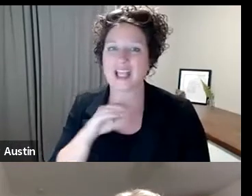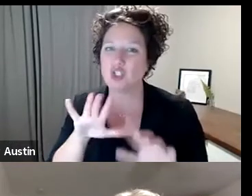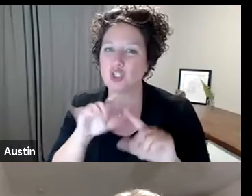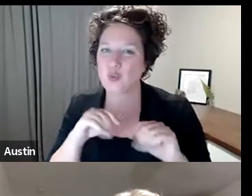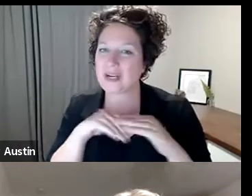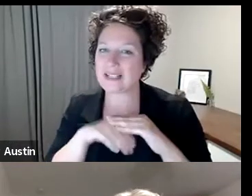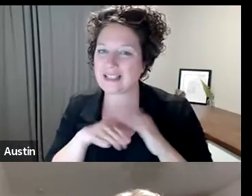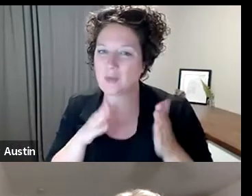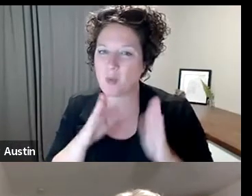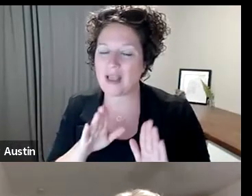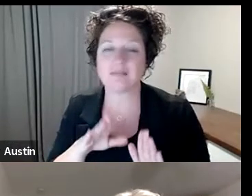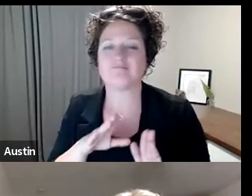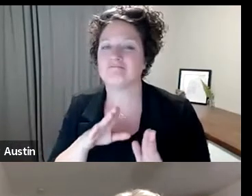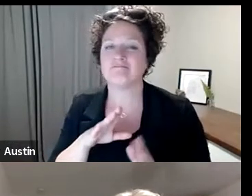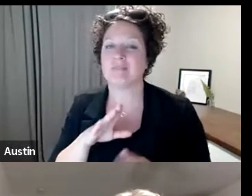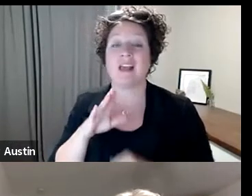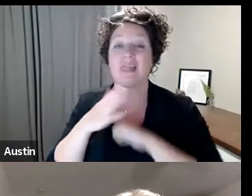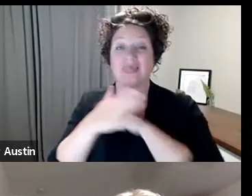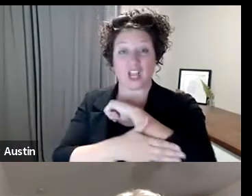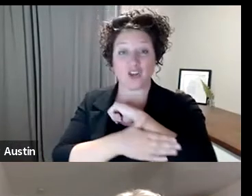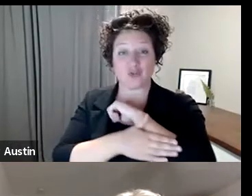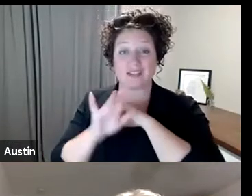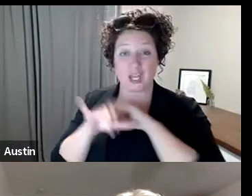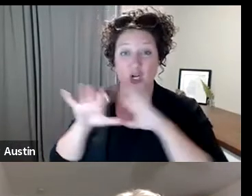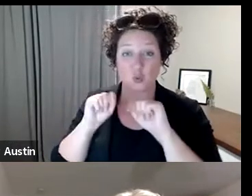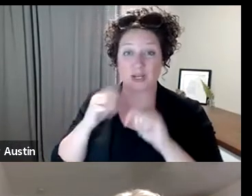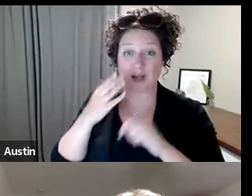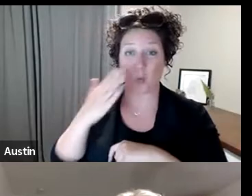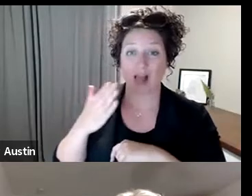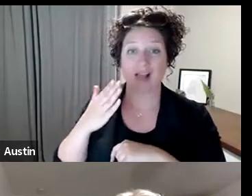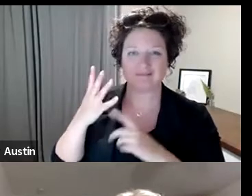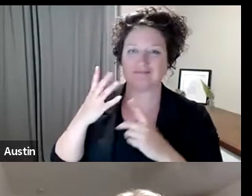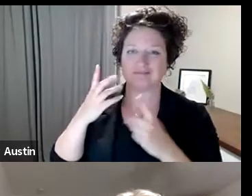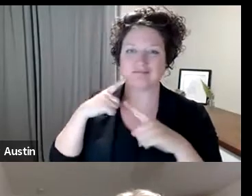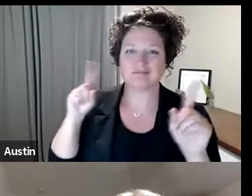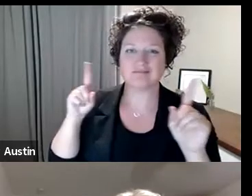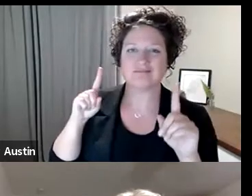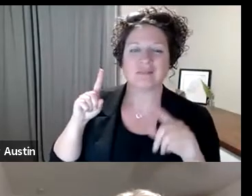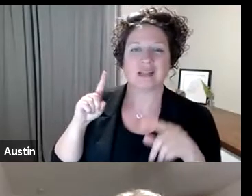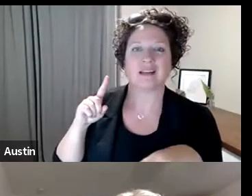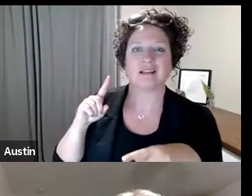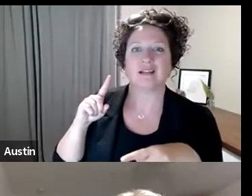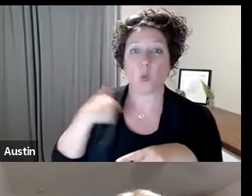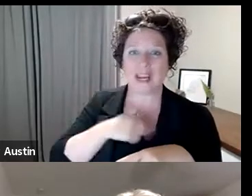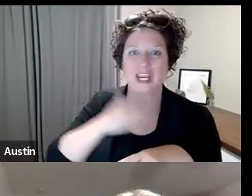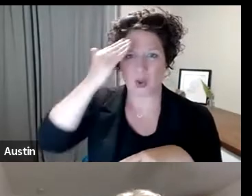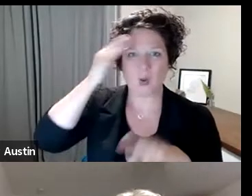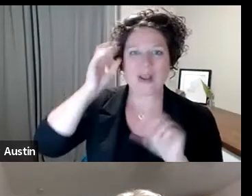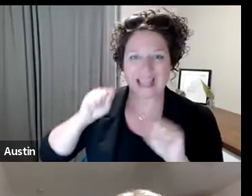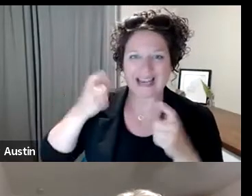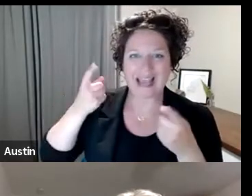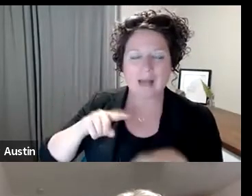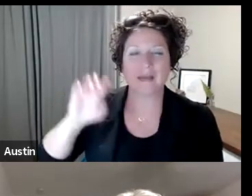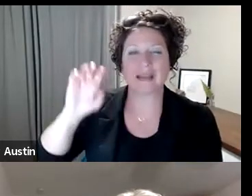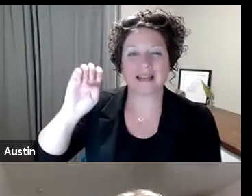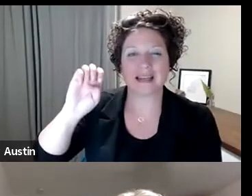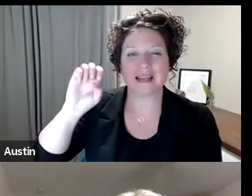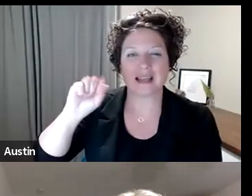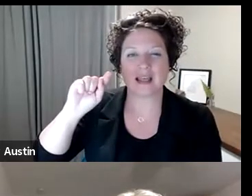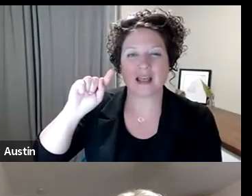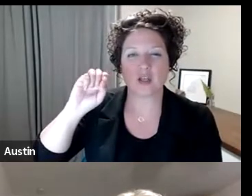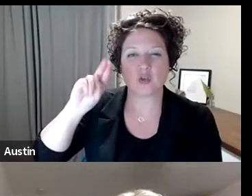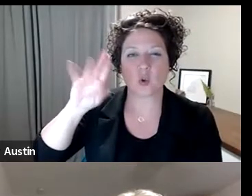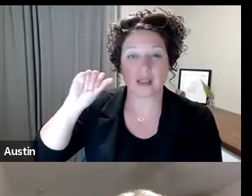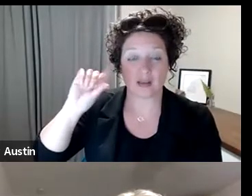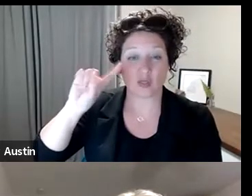way. The countries that are doing this well have cracked the code, so we know this has been done. In Estonia, the only